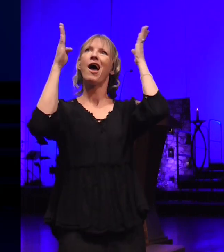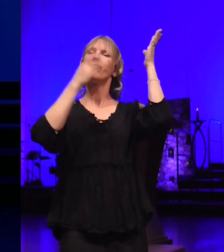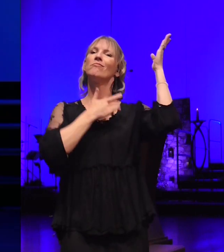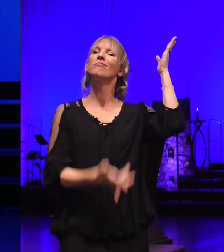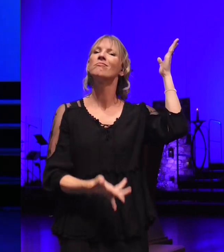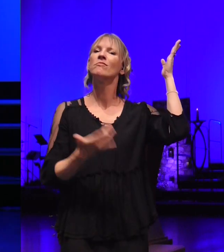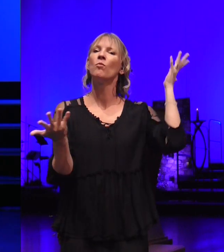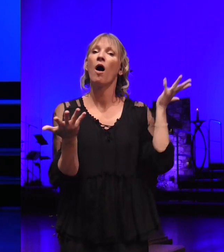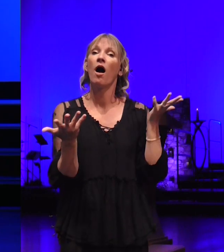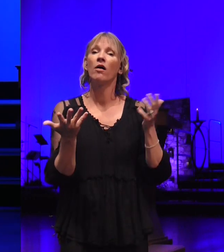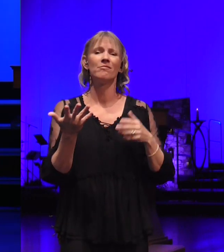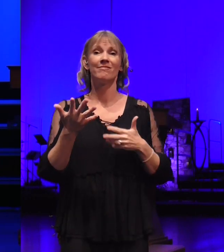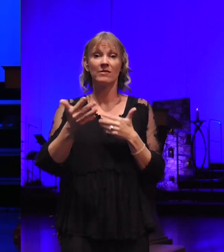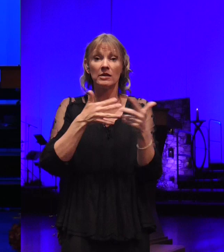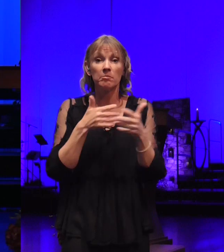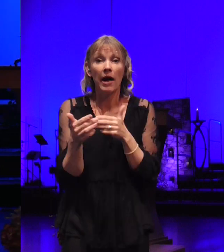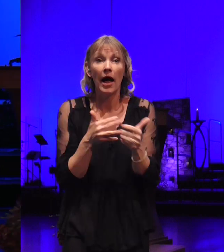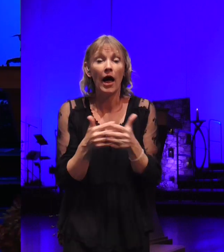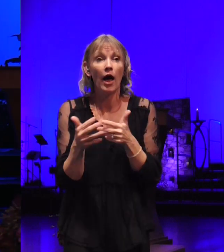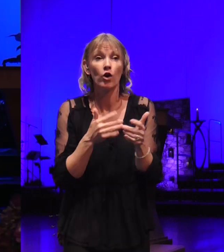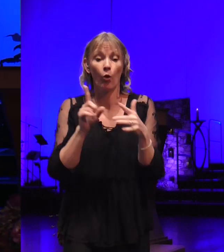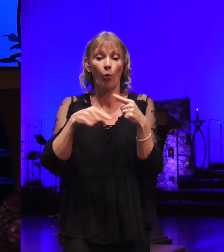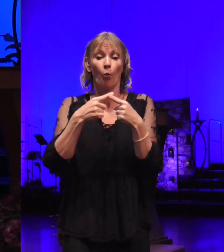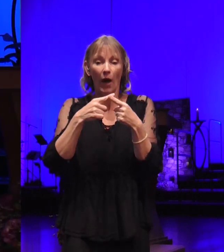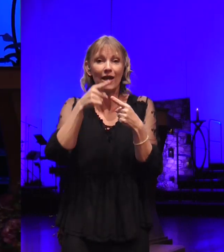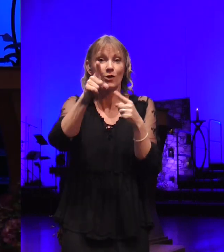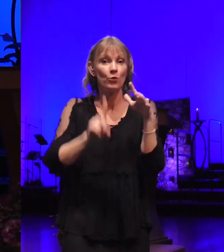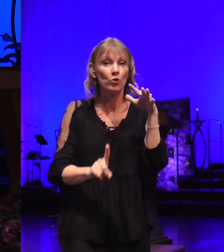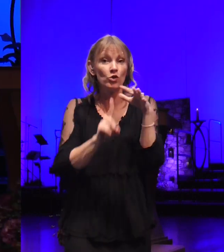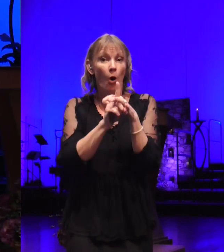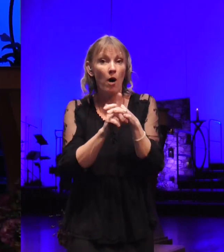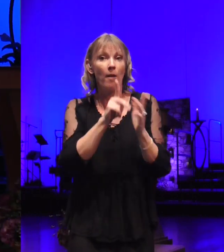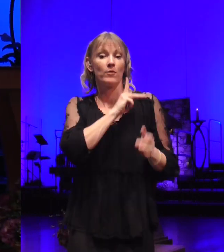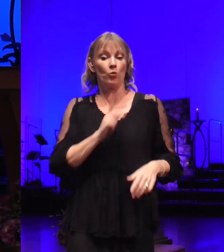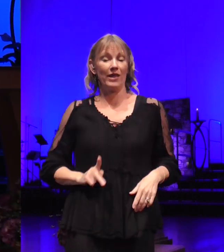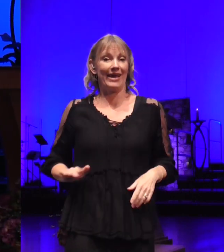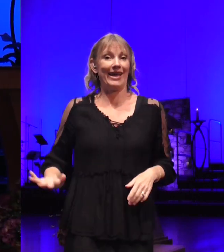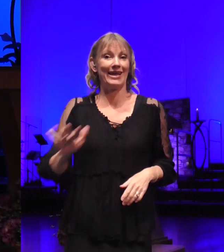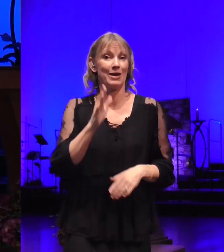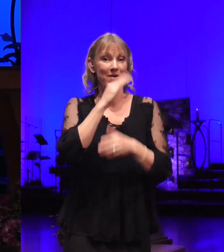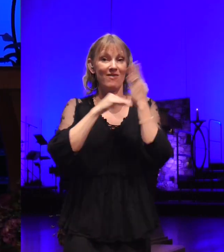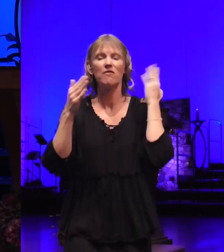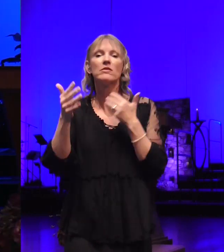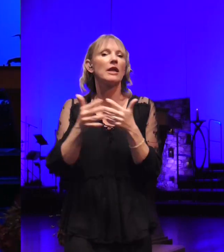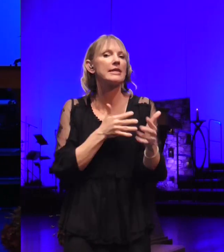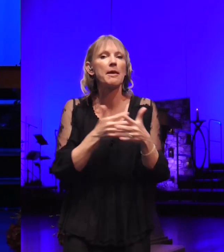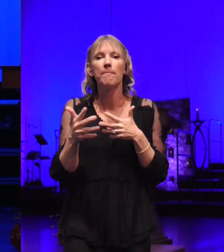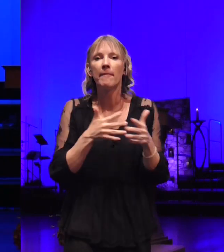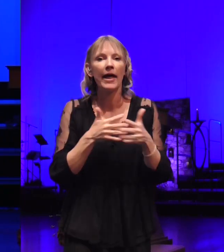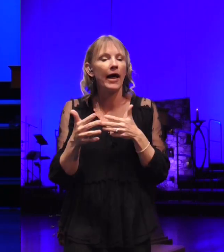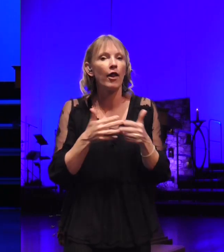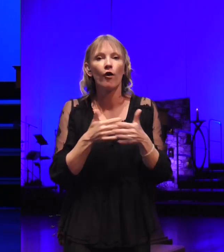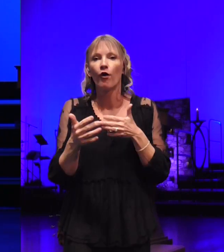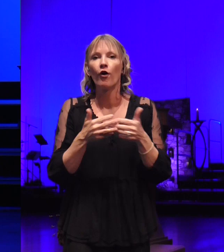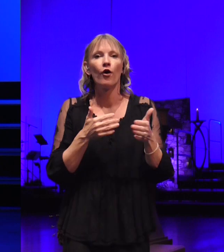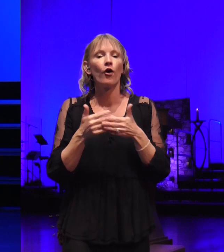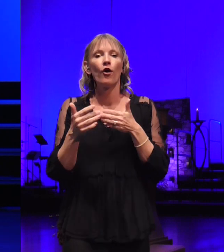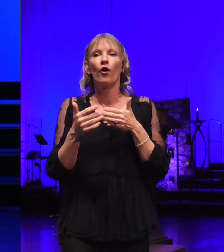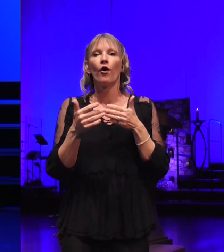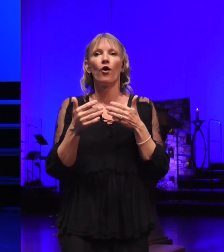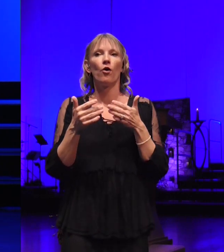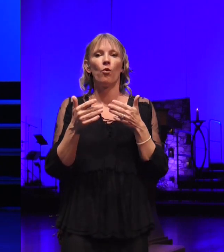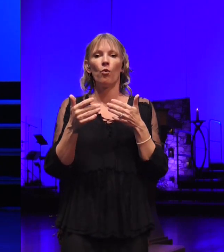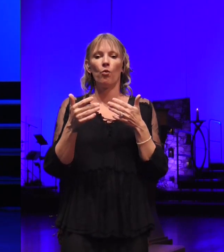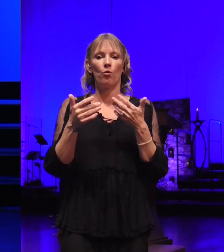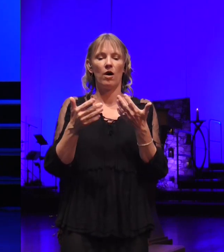is that it doesn't matter when you show up to the kingdom of heaven. It doesn't matter however long